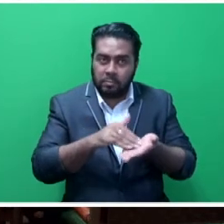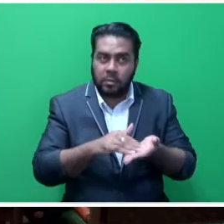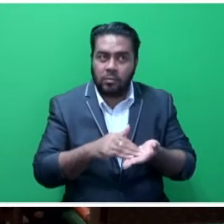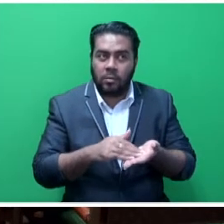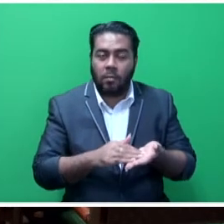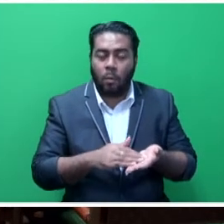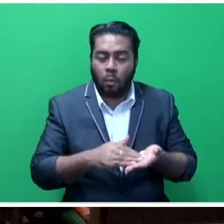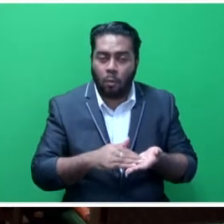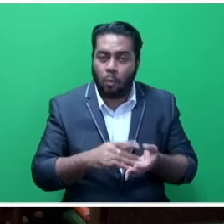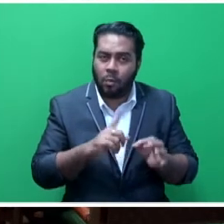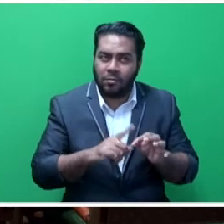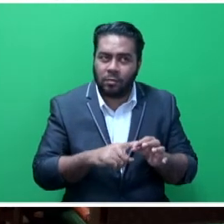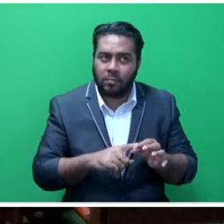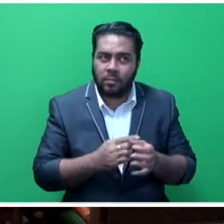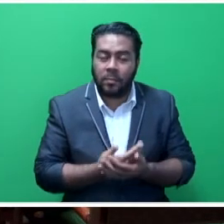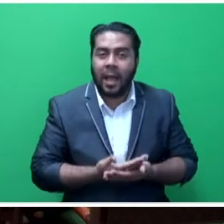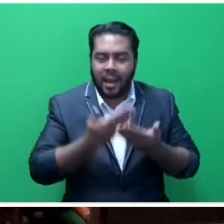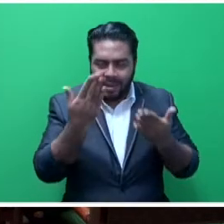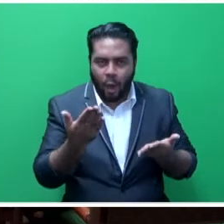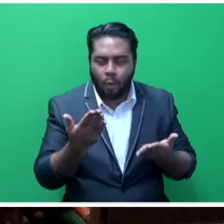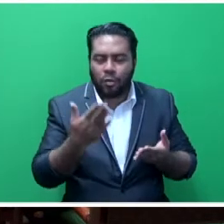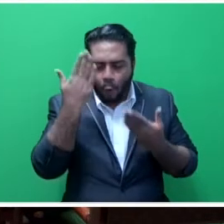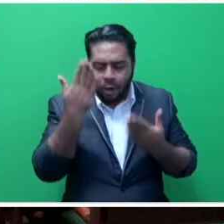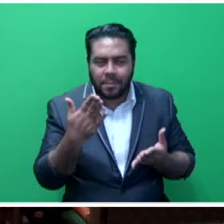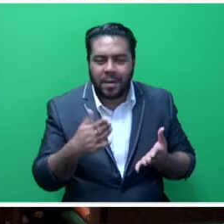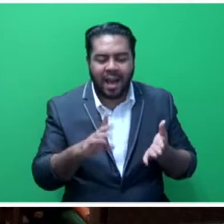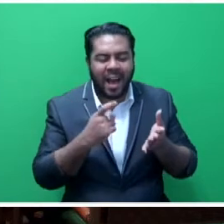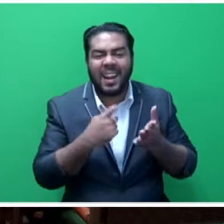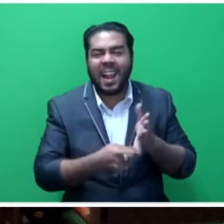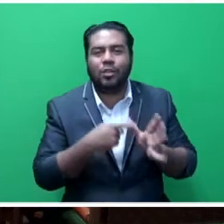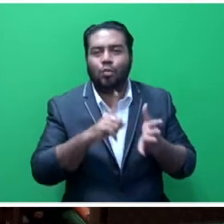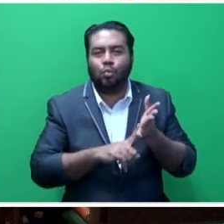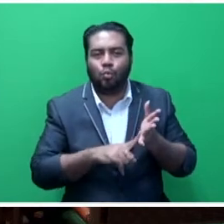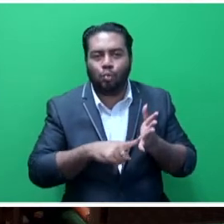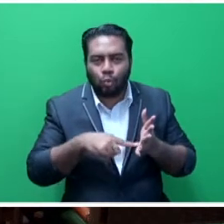the Honourable Dr. Philippe Tuisawa for a supplementary question.